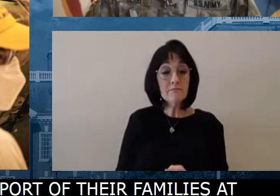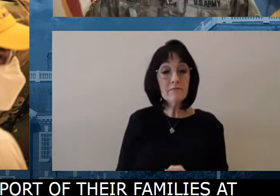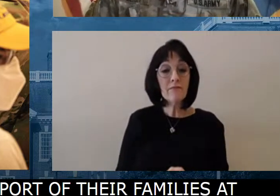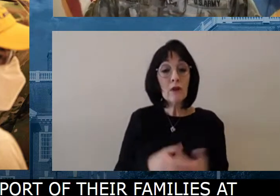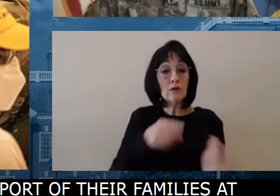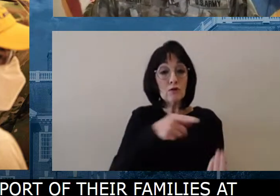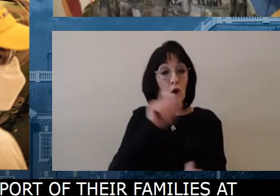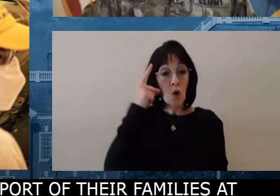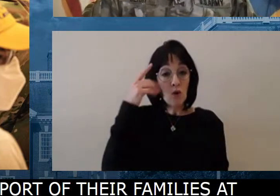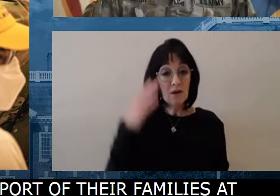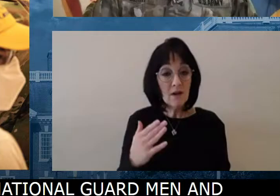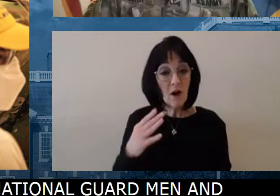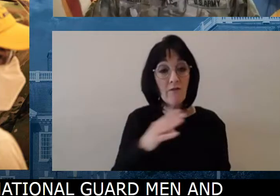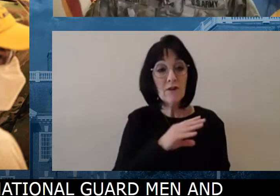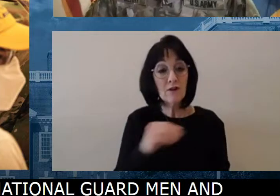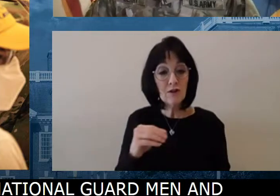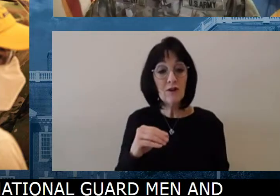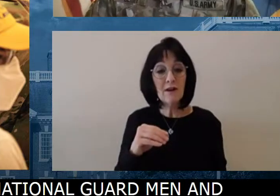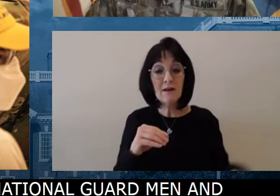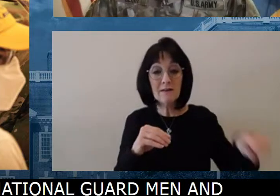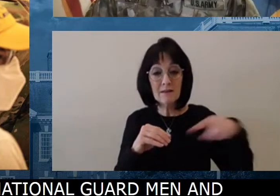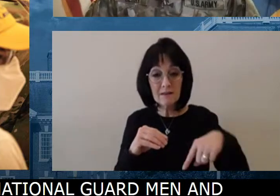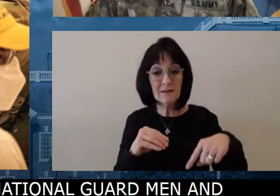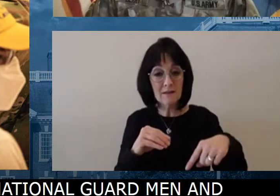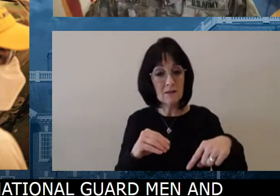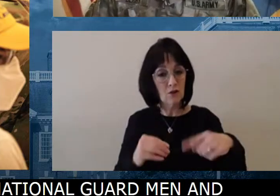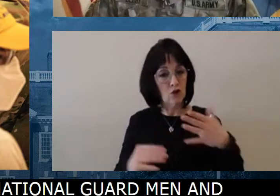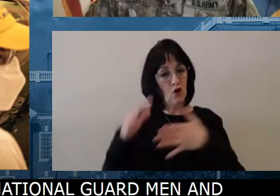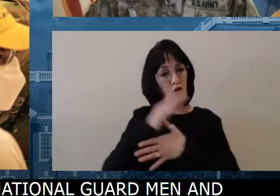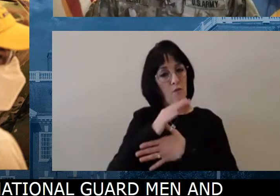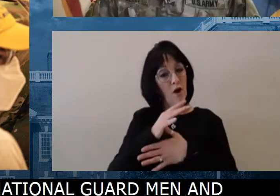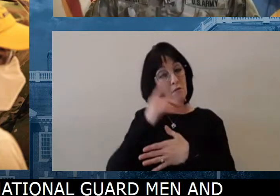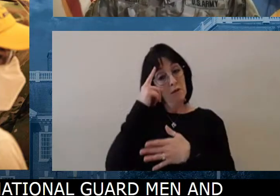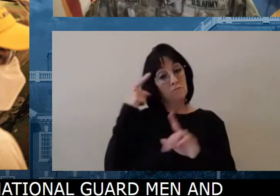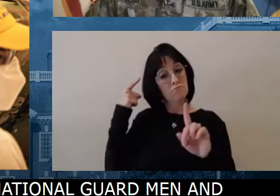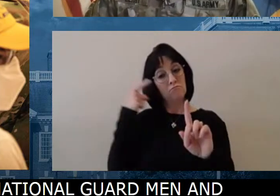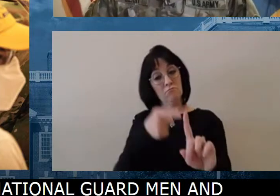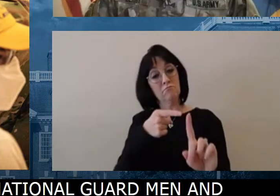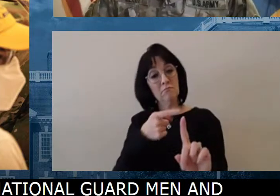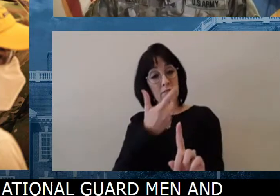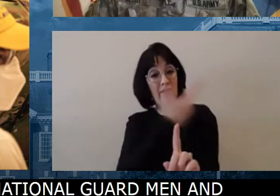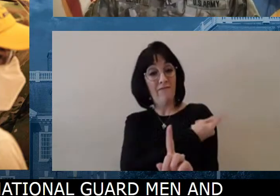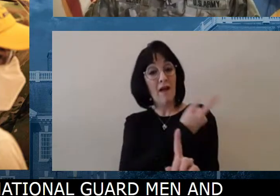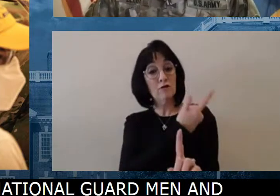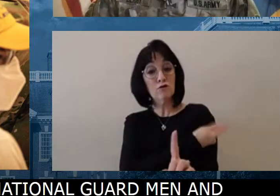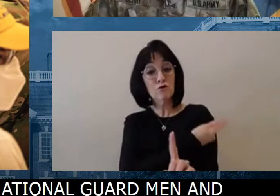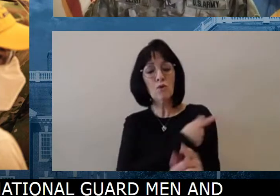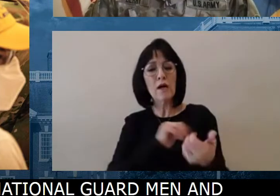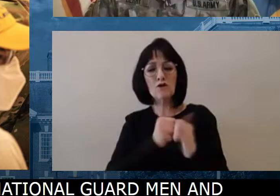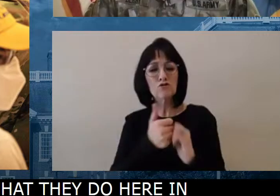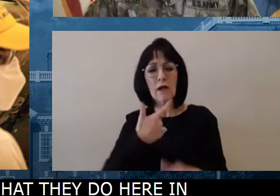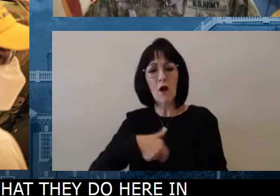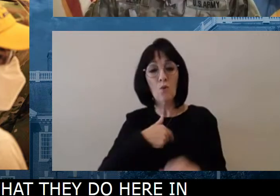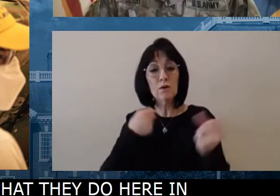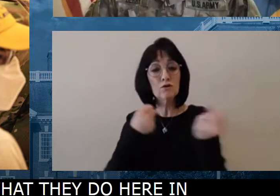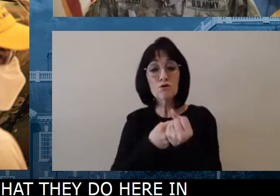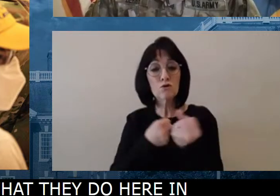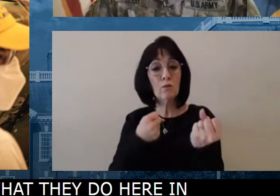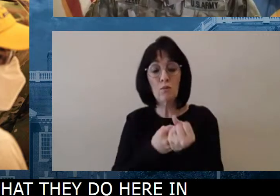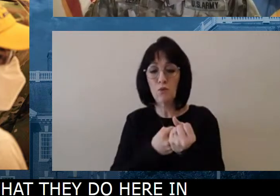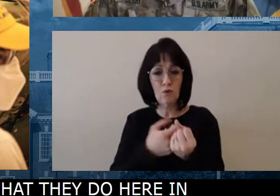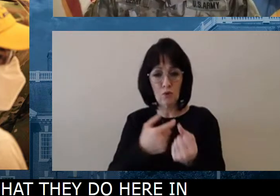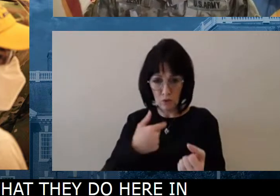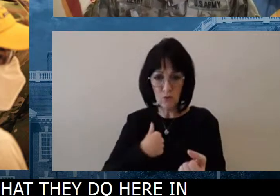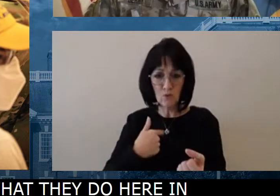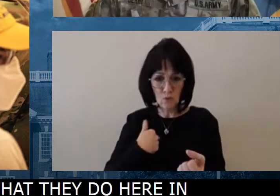said, primarily under the topic of vaccination support. We've been working directly, we are a support